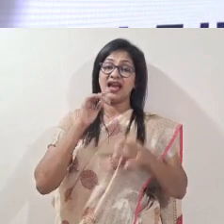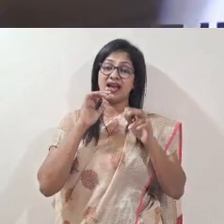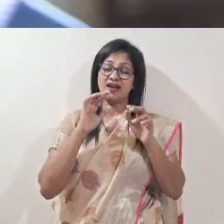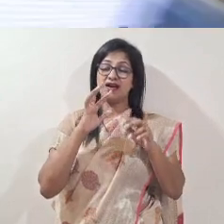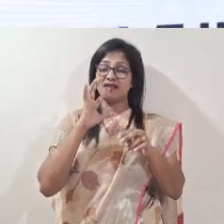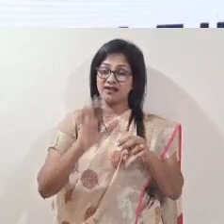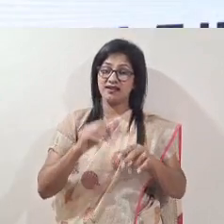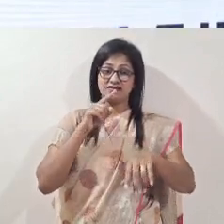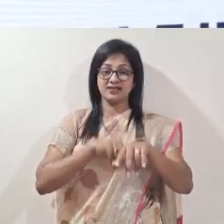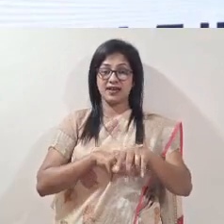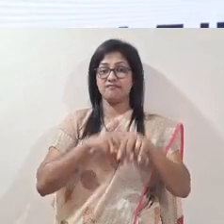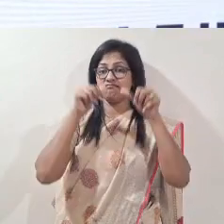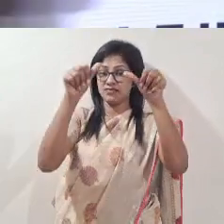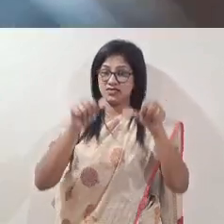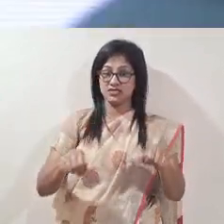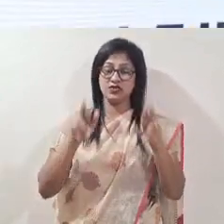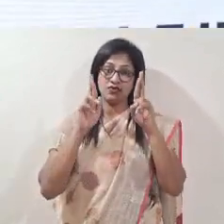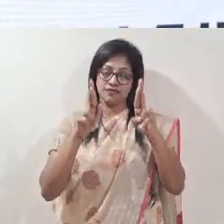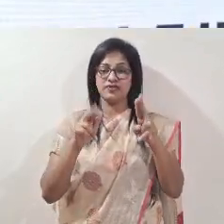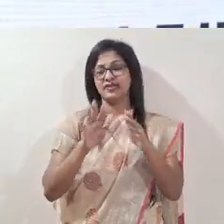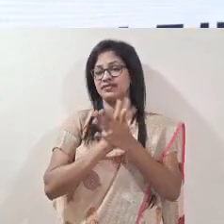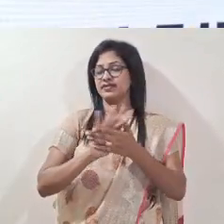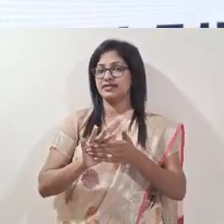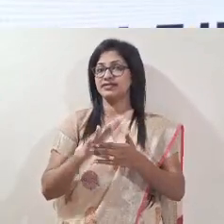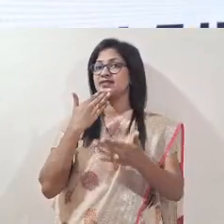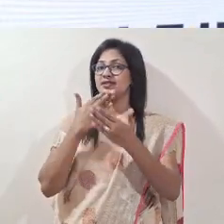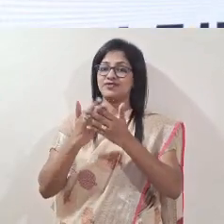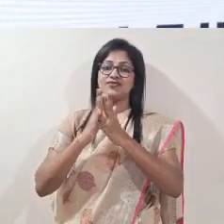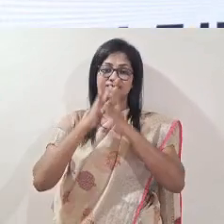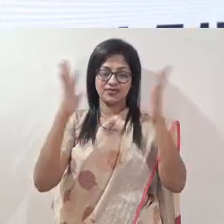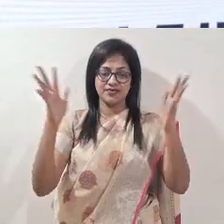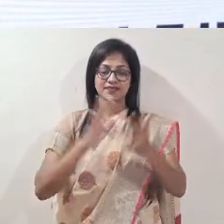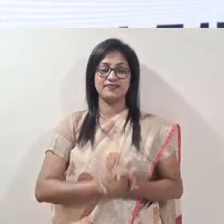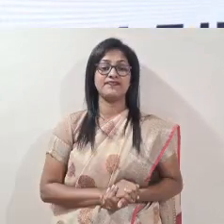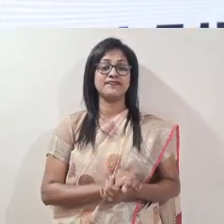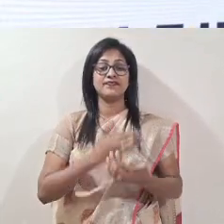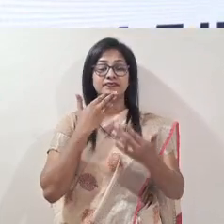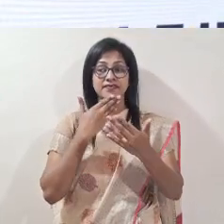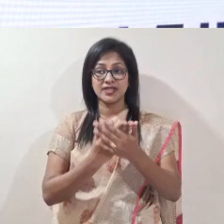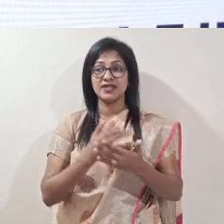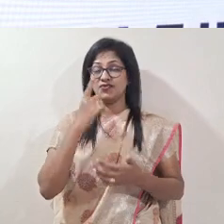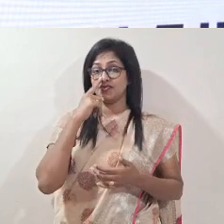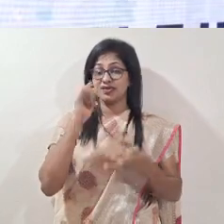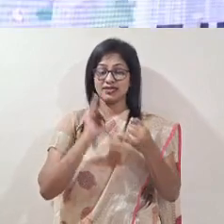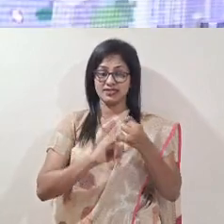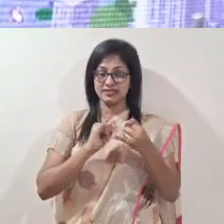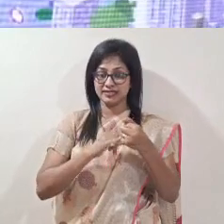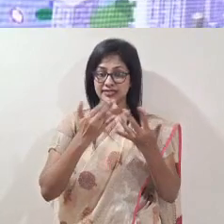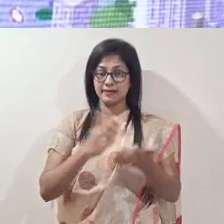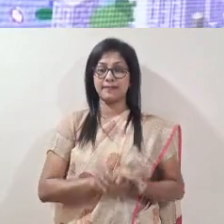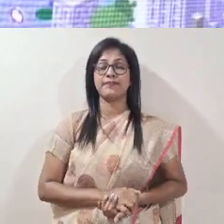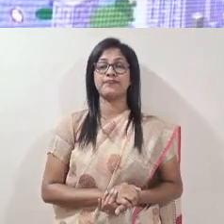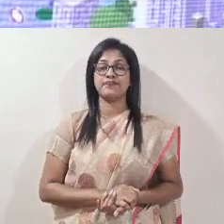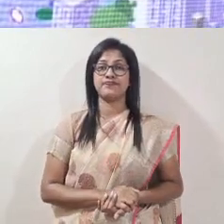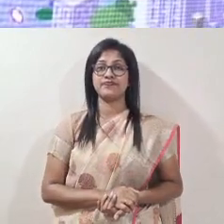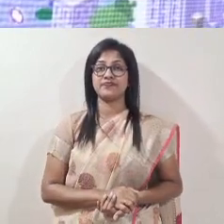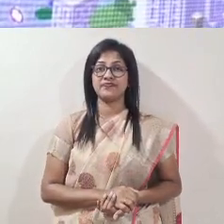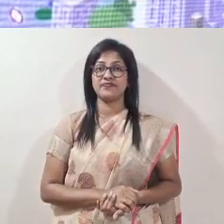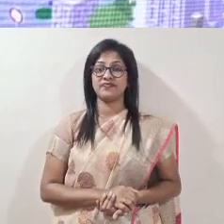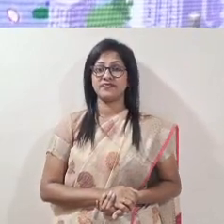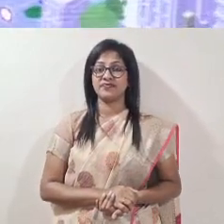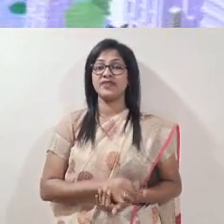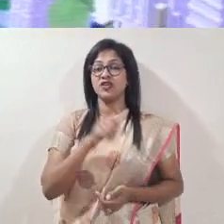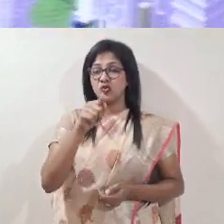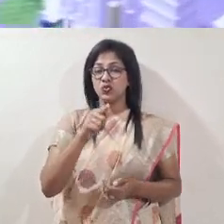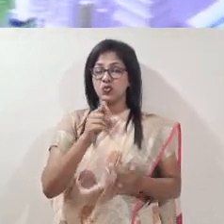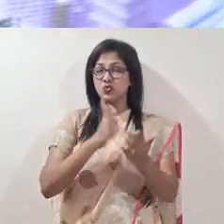real-time results. And yeah, that's it. Thank you so much. Thank you, Sneha. I think that